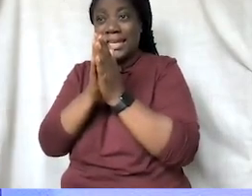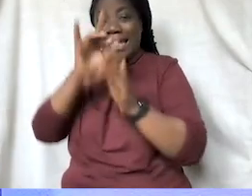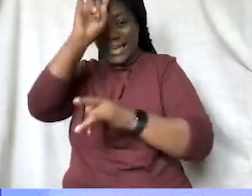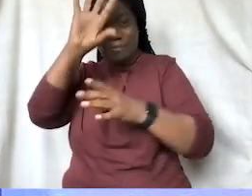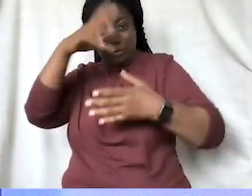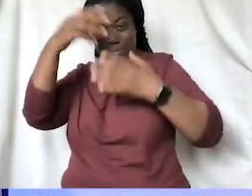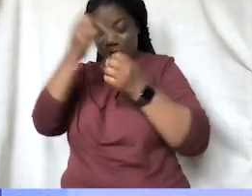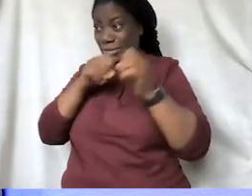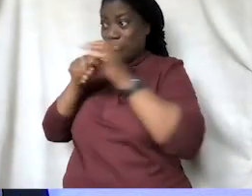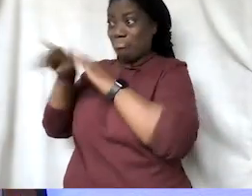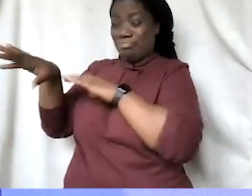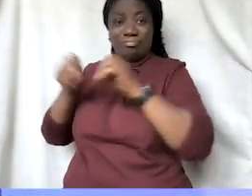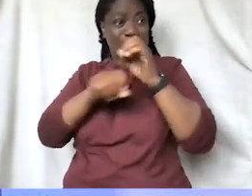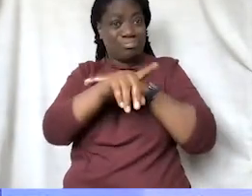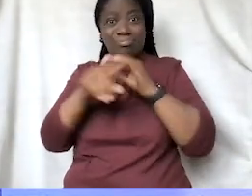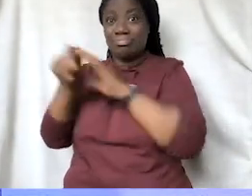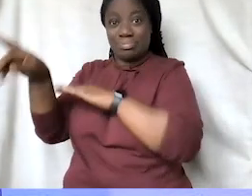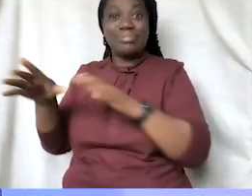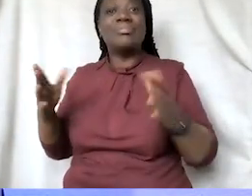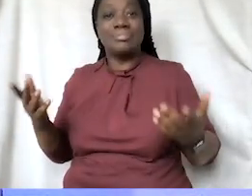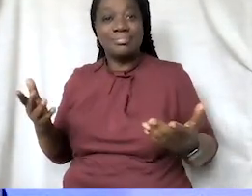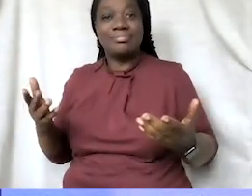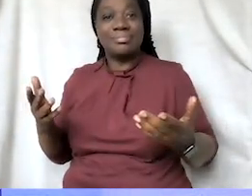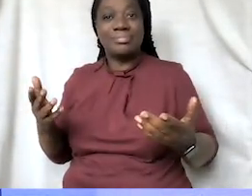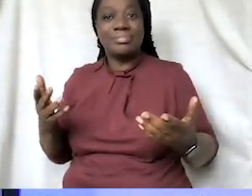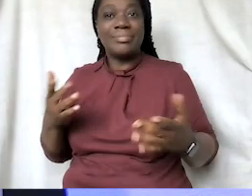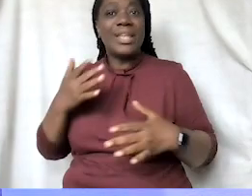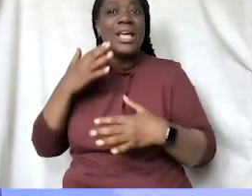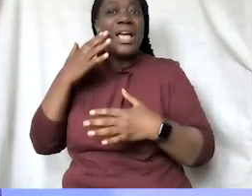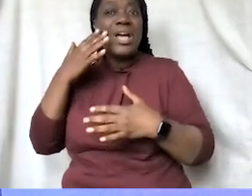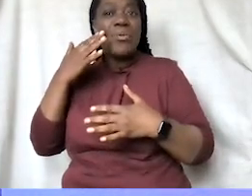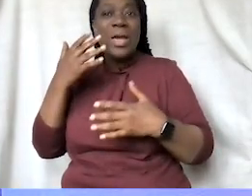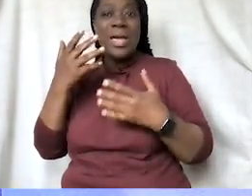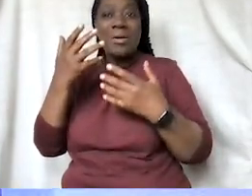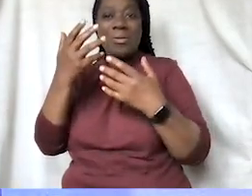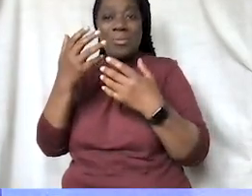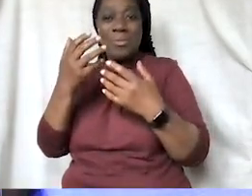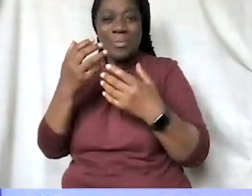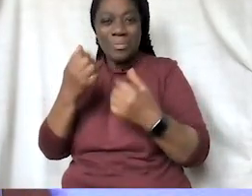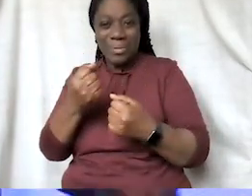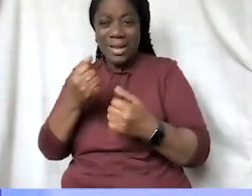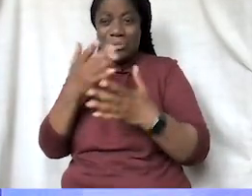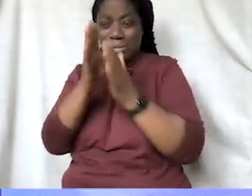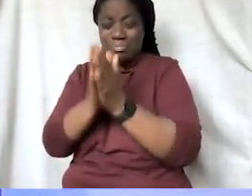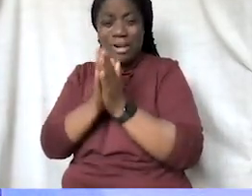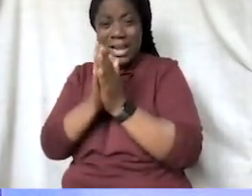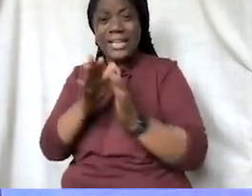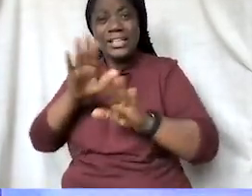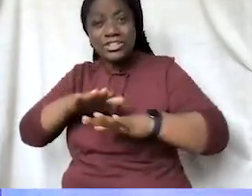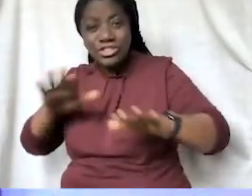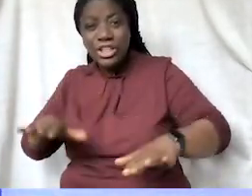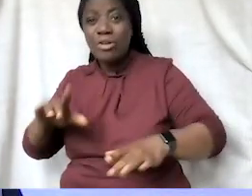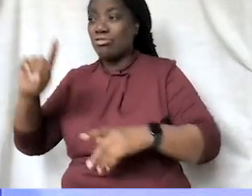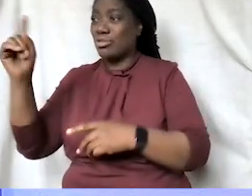pray, chains are broken. When we pray, captives are set free. When we pray,